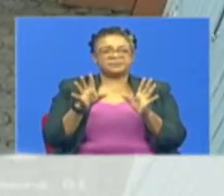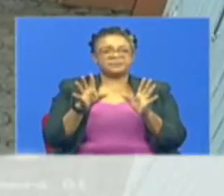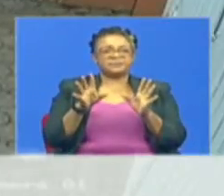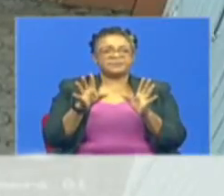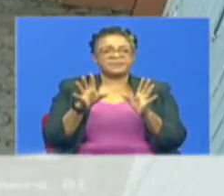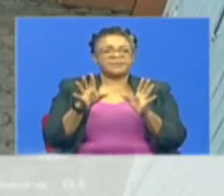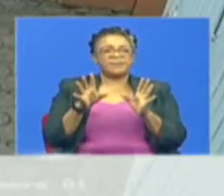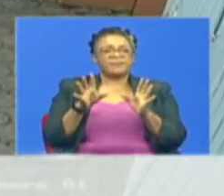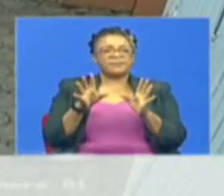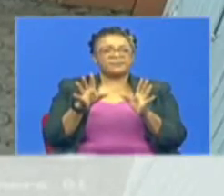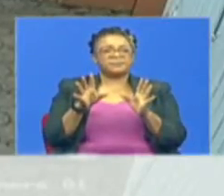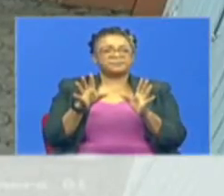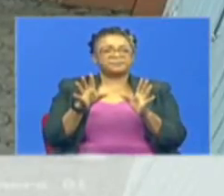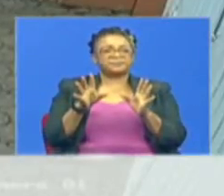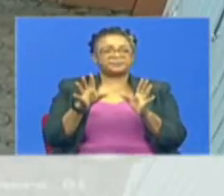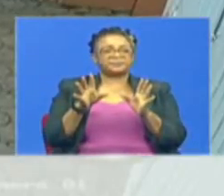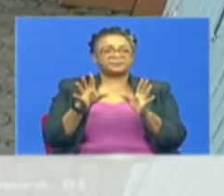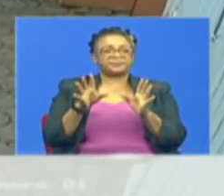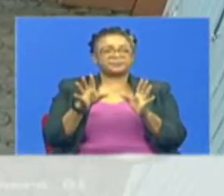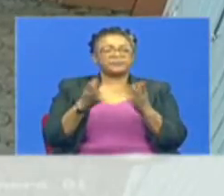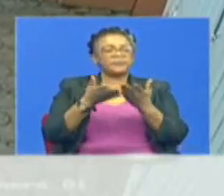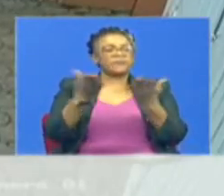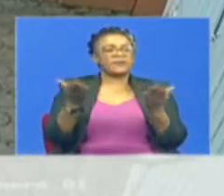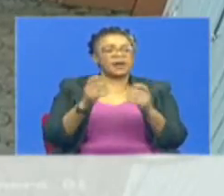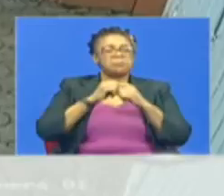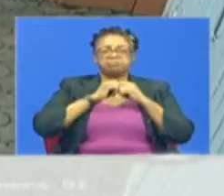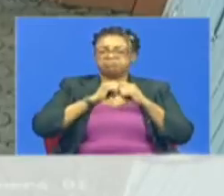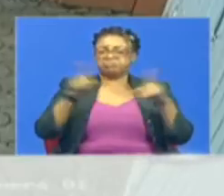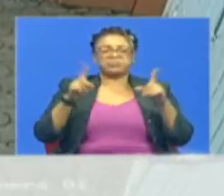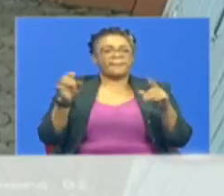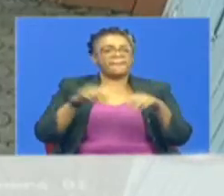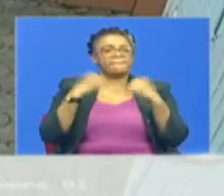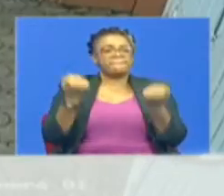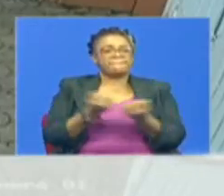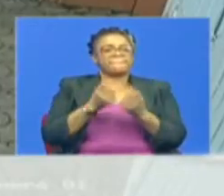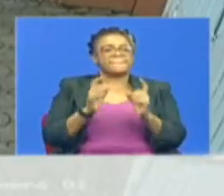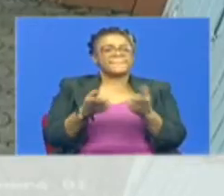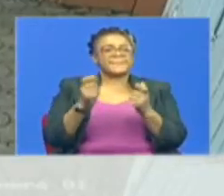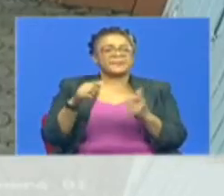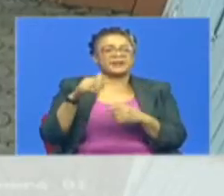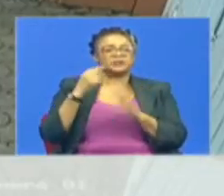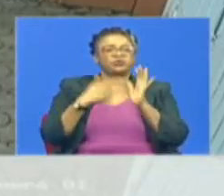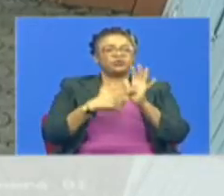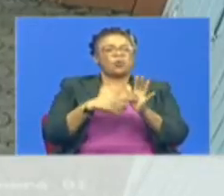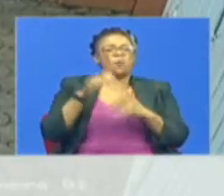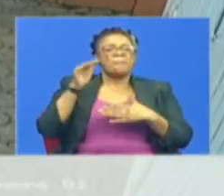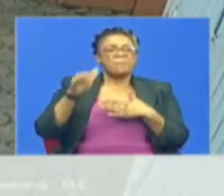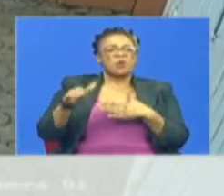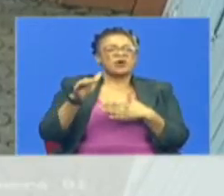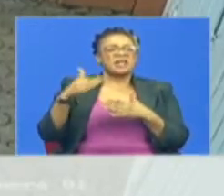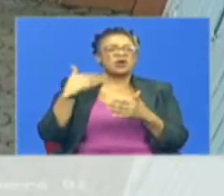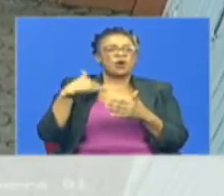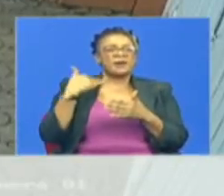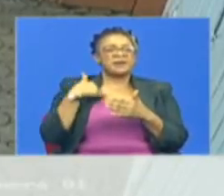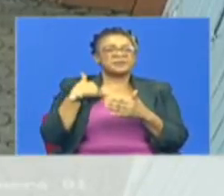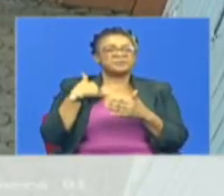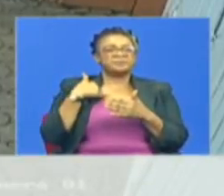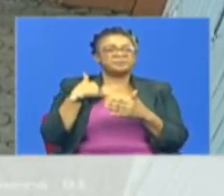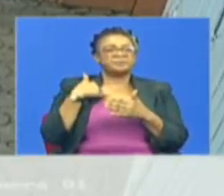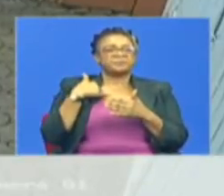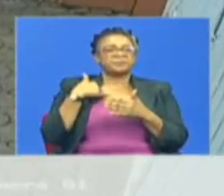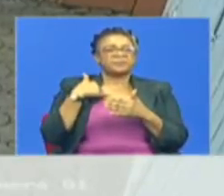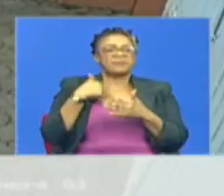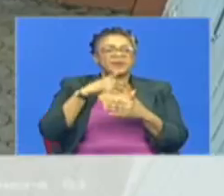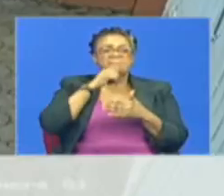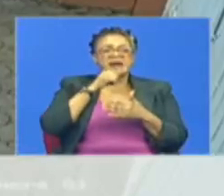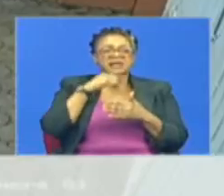The CCTV clip that went viral on social media showed the chilling early morning robbery. A well-clad man robbed by two